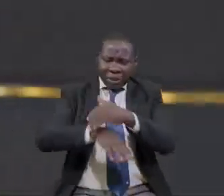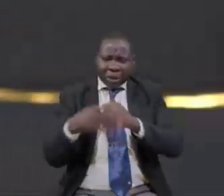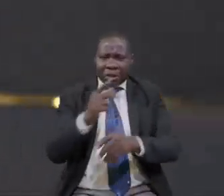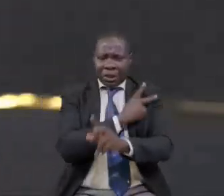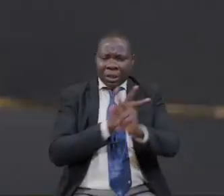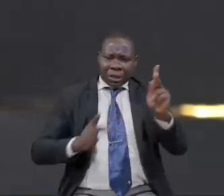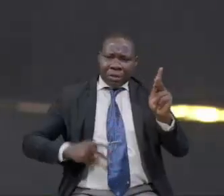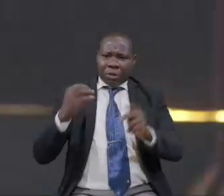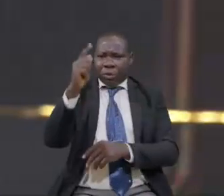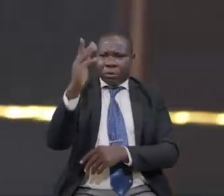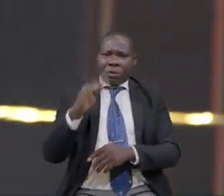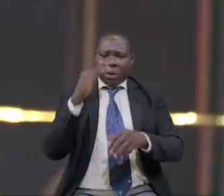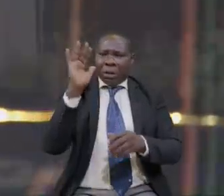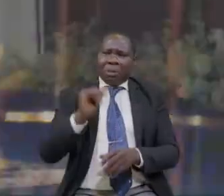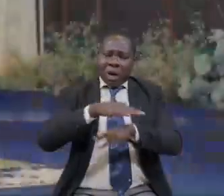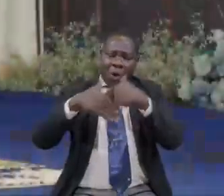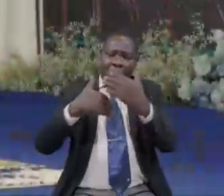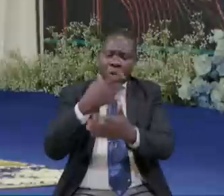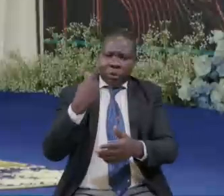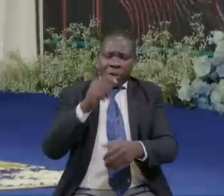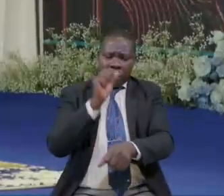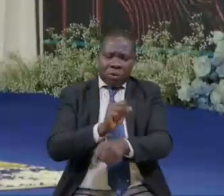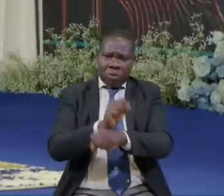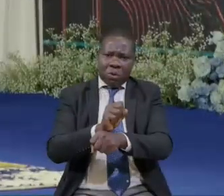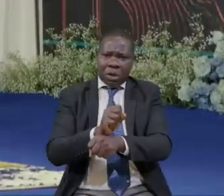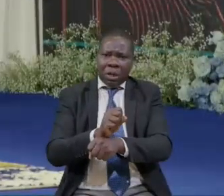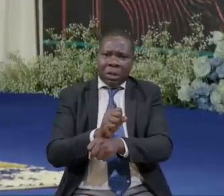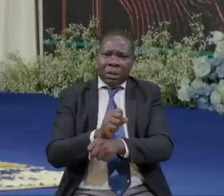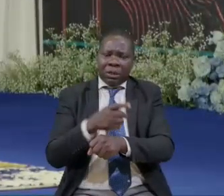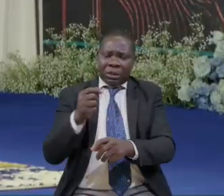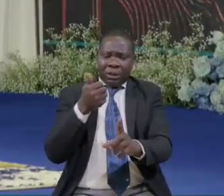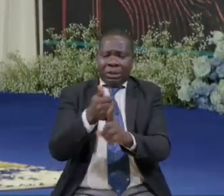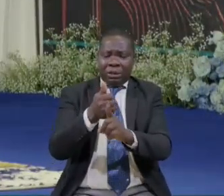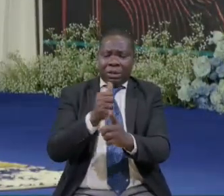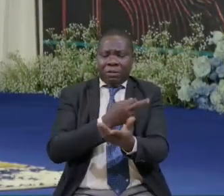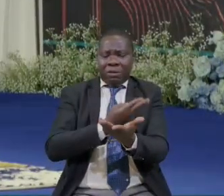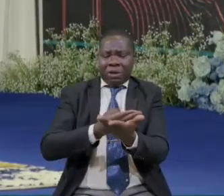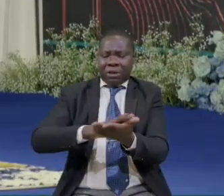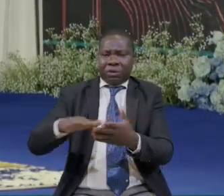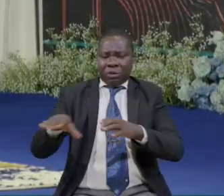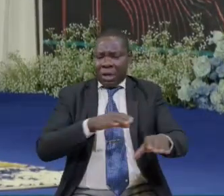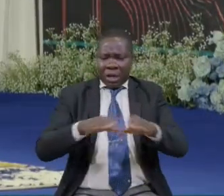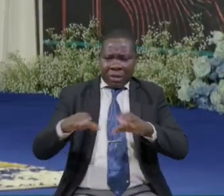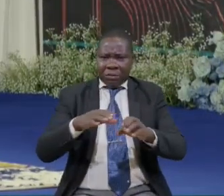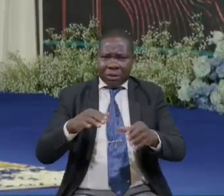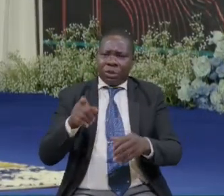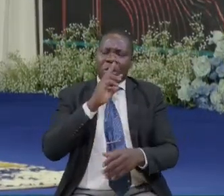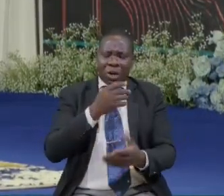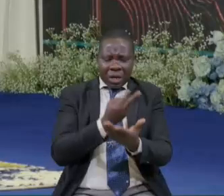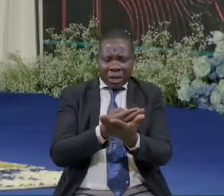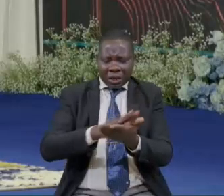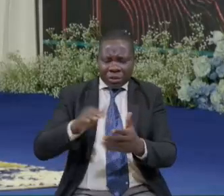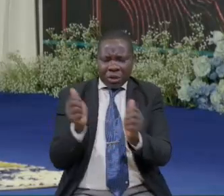the activities, the self-righteous activities. You're righteous within, in